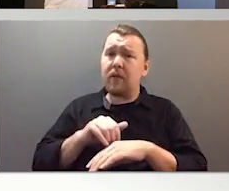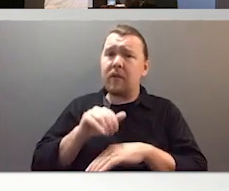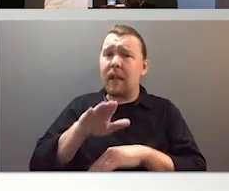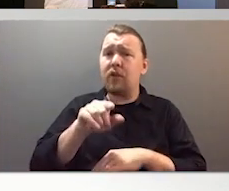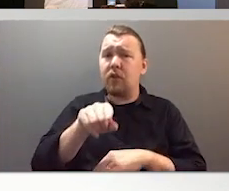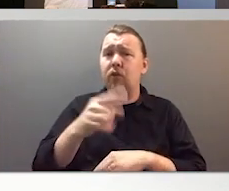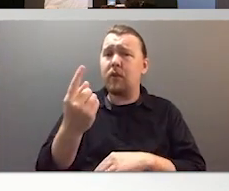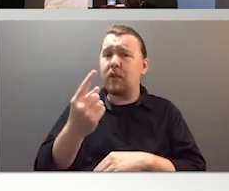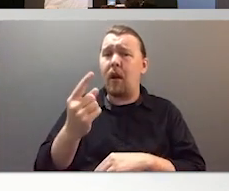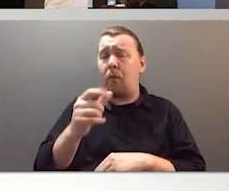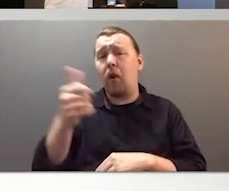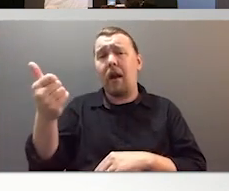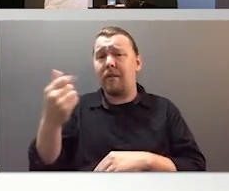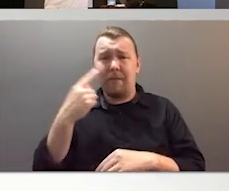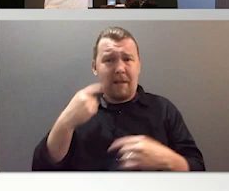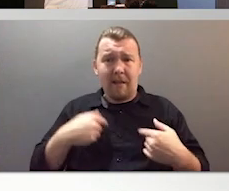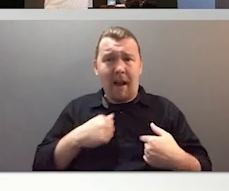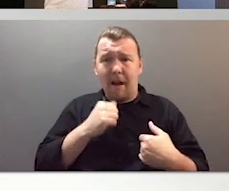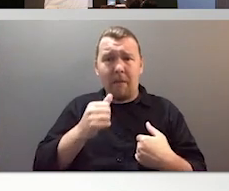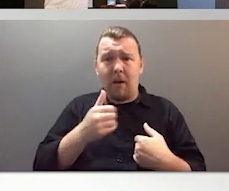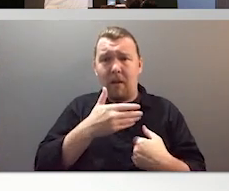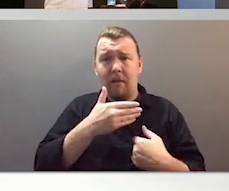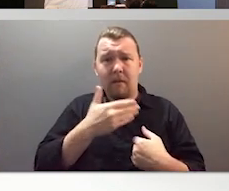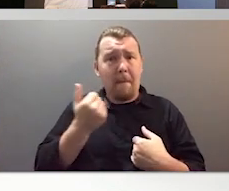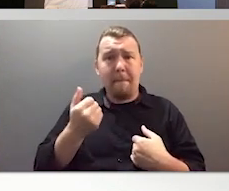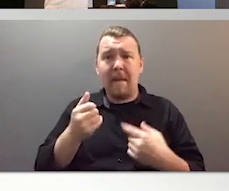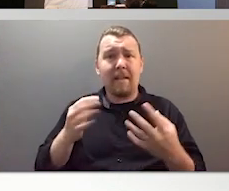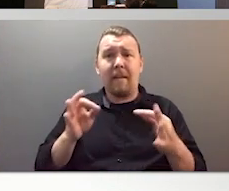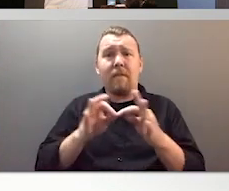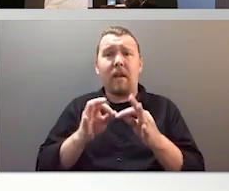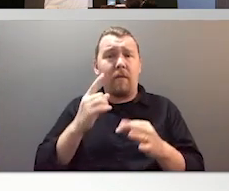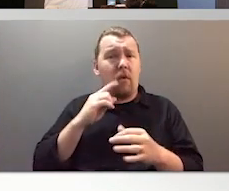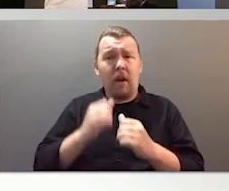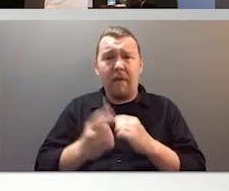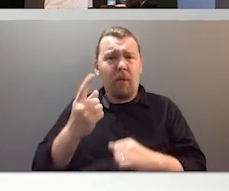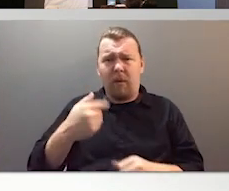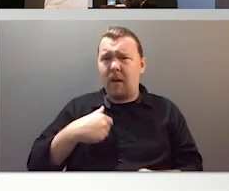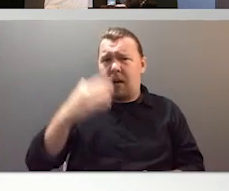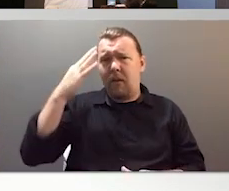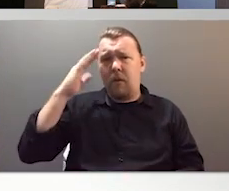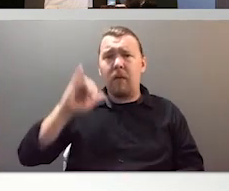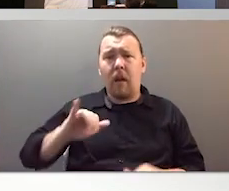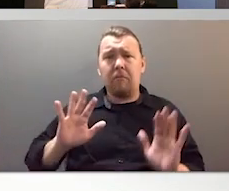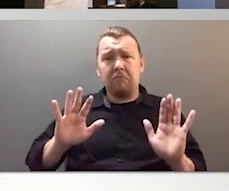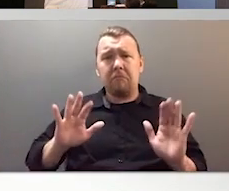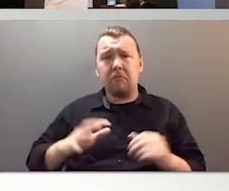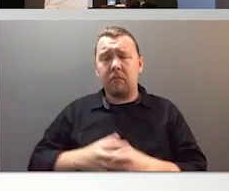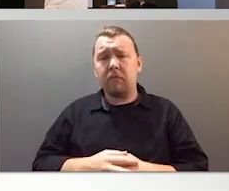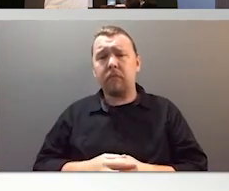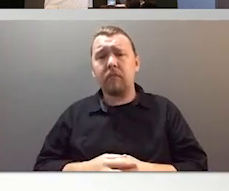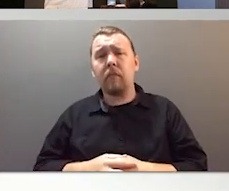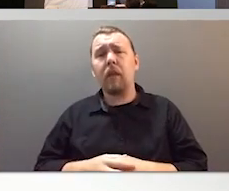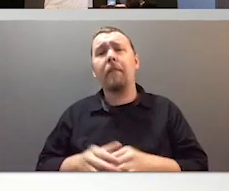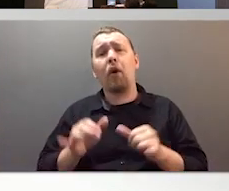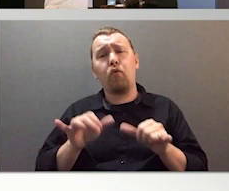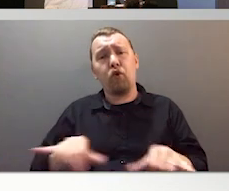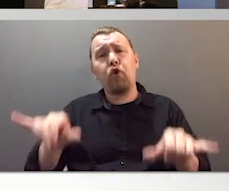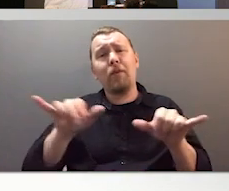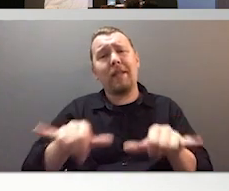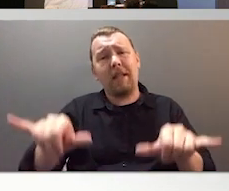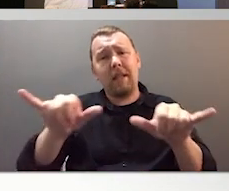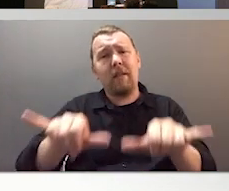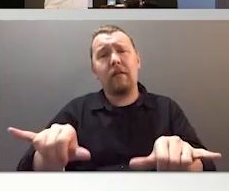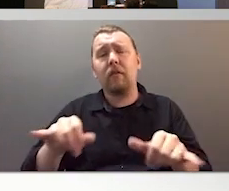routines, what they like to do, hone in on what they're good at, and see if that kind of